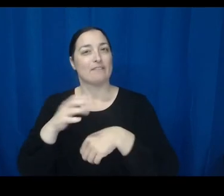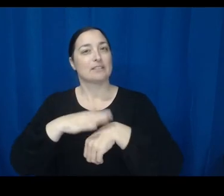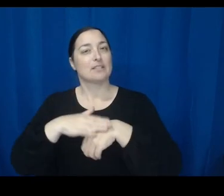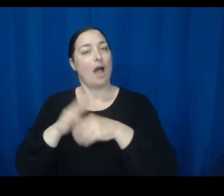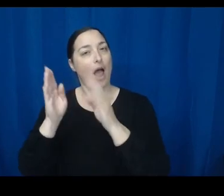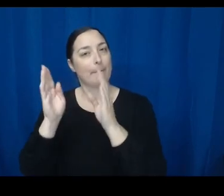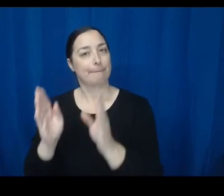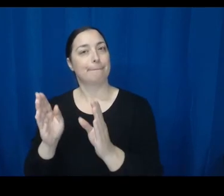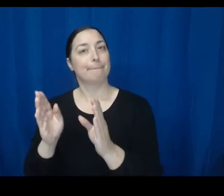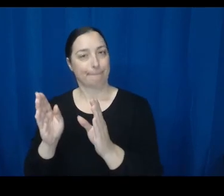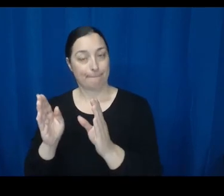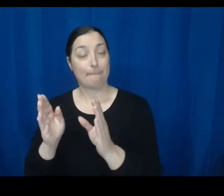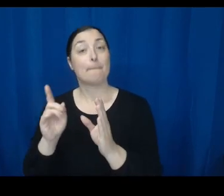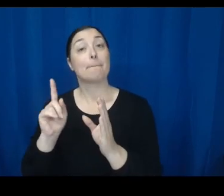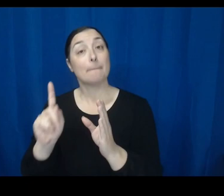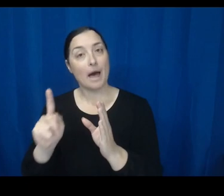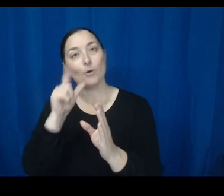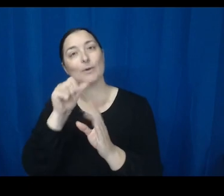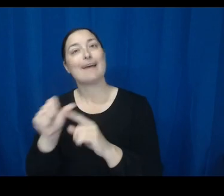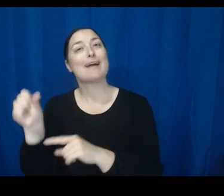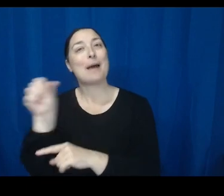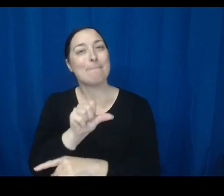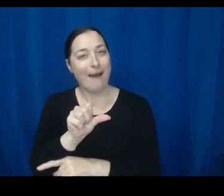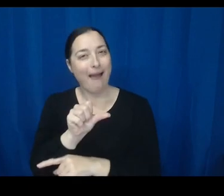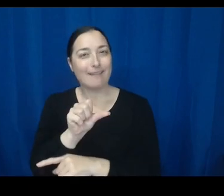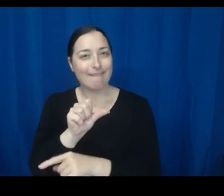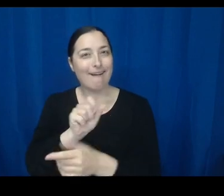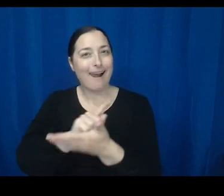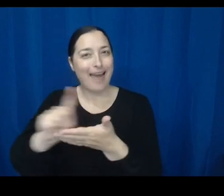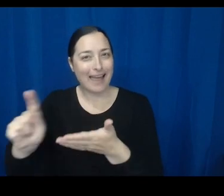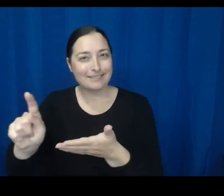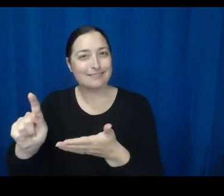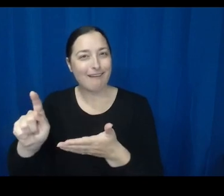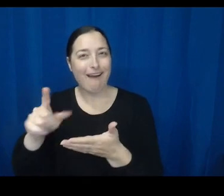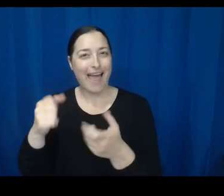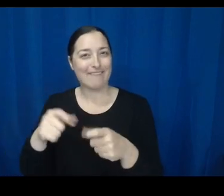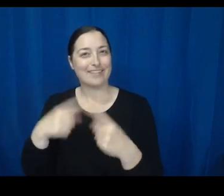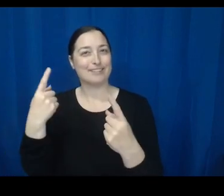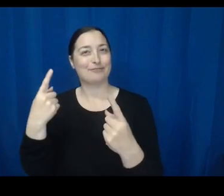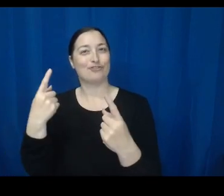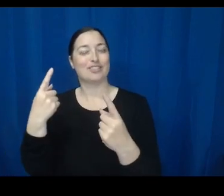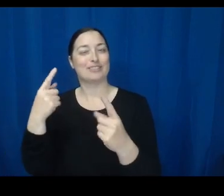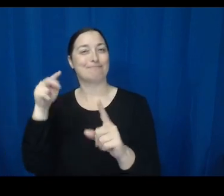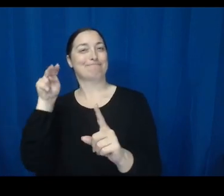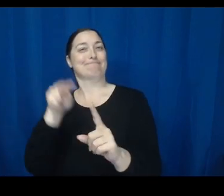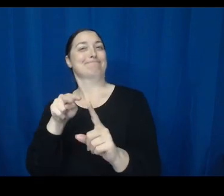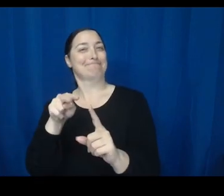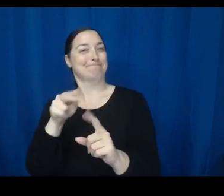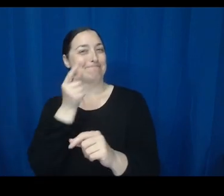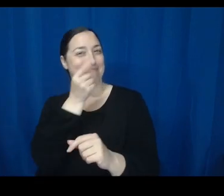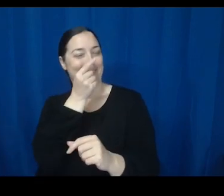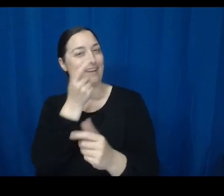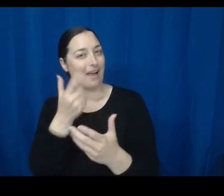can come back to the drawing and you get a different perspective when you've given it breathing space.